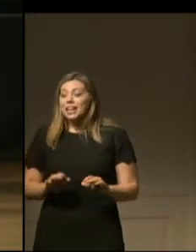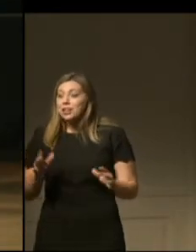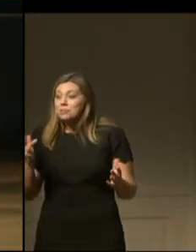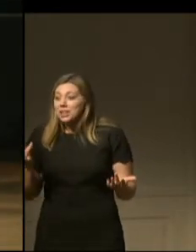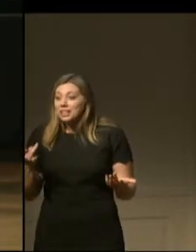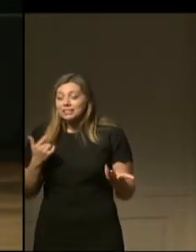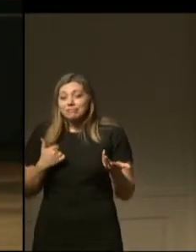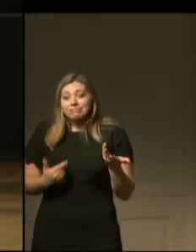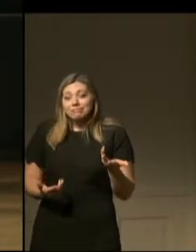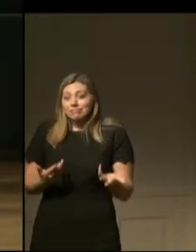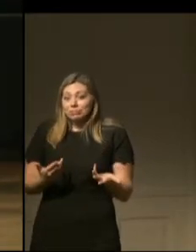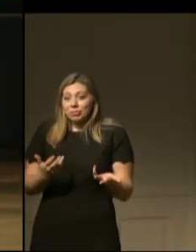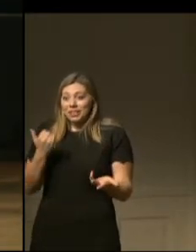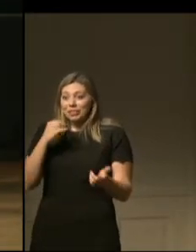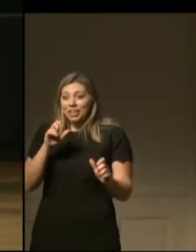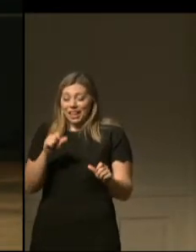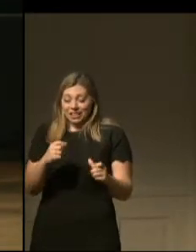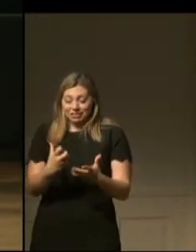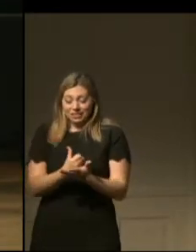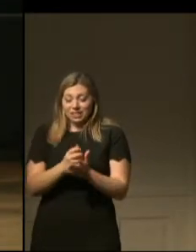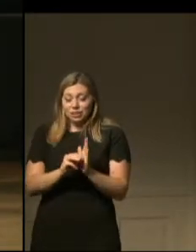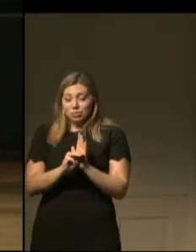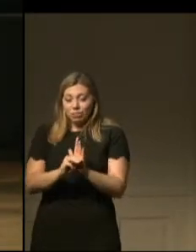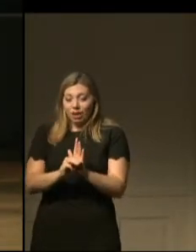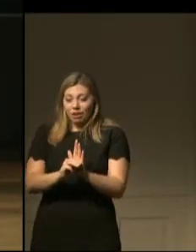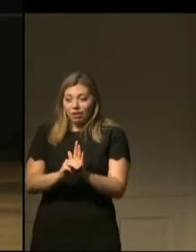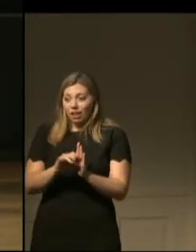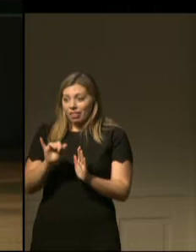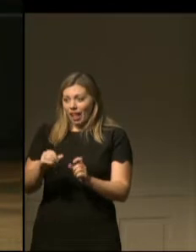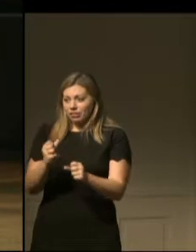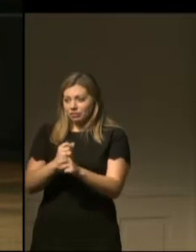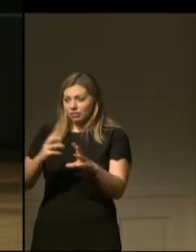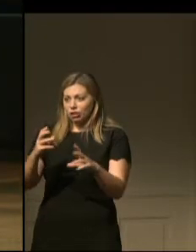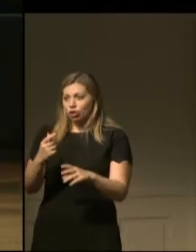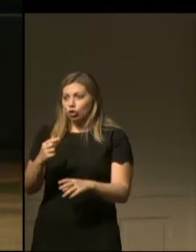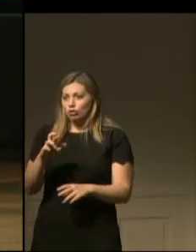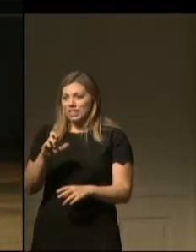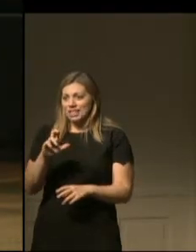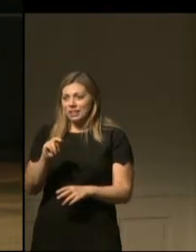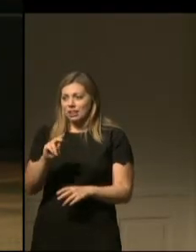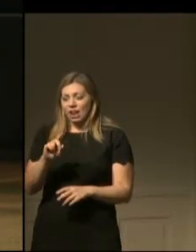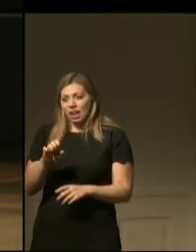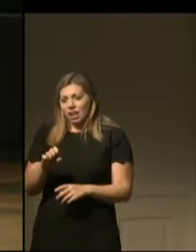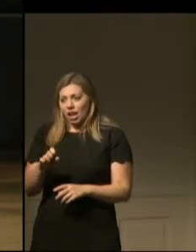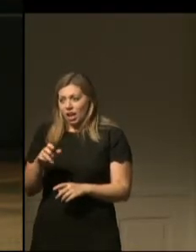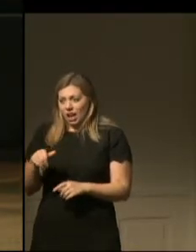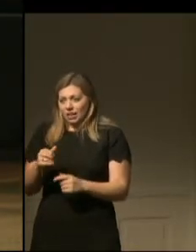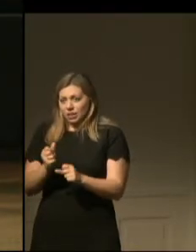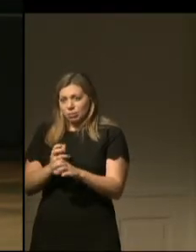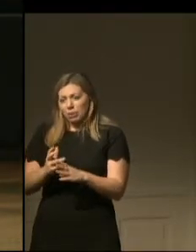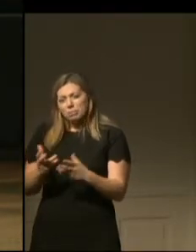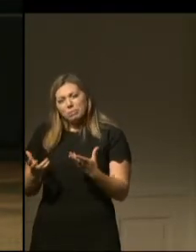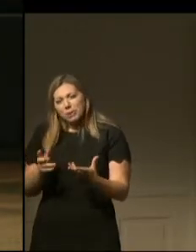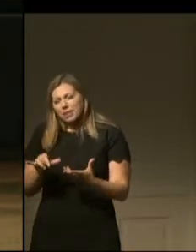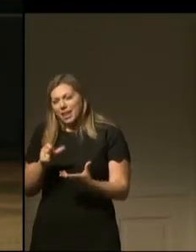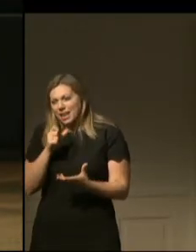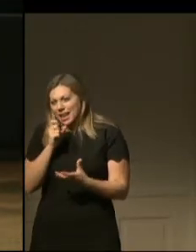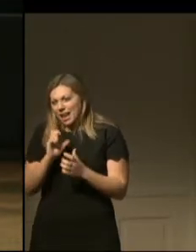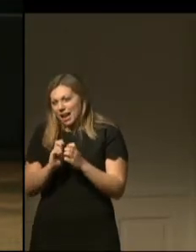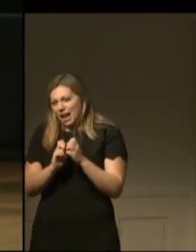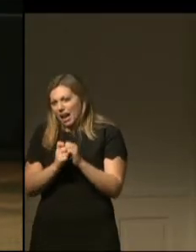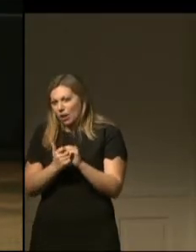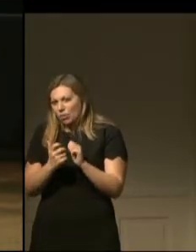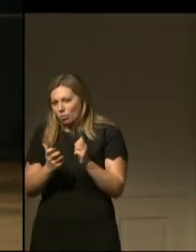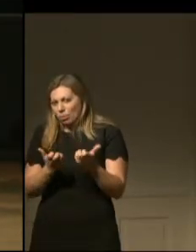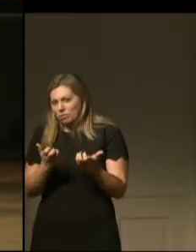because we probably, even if we can get a model of a grenade that hasn't exploded, that may not actually be what we want to